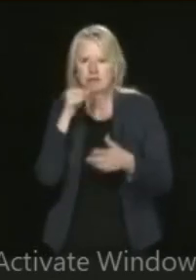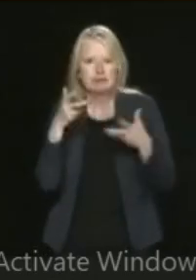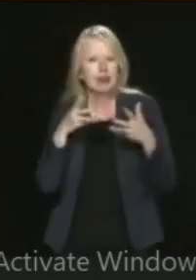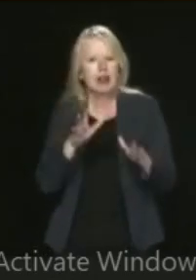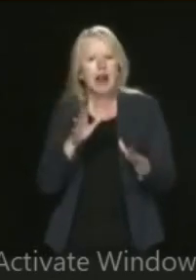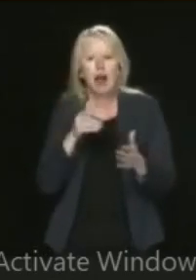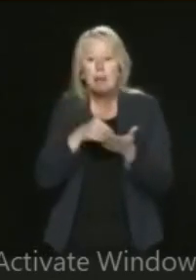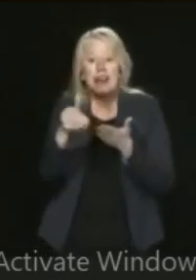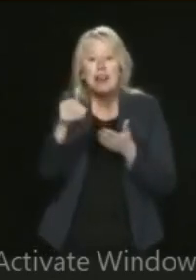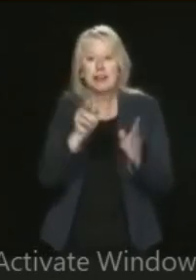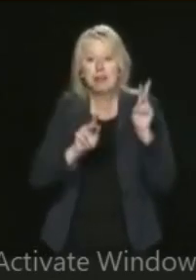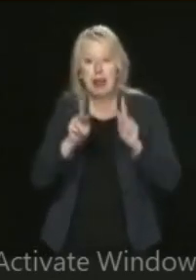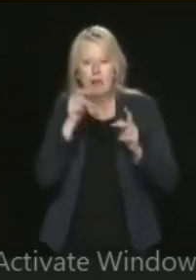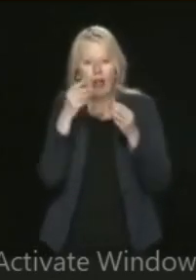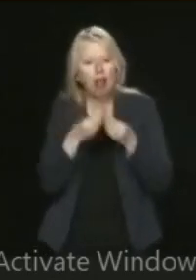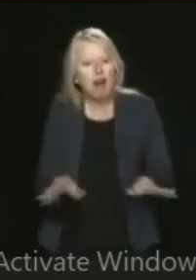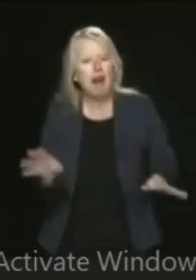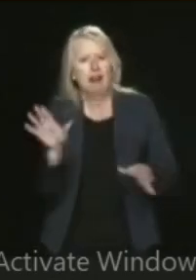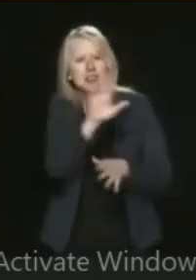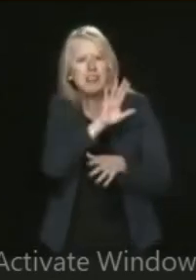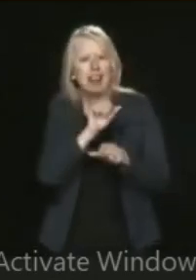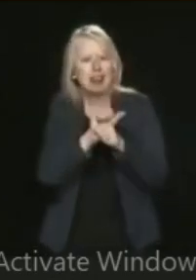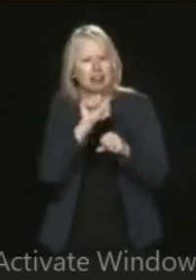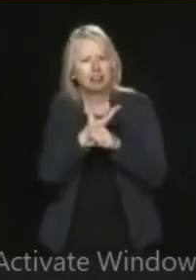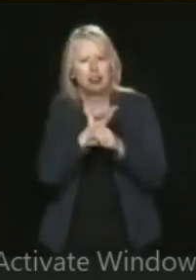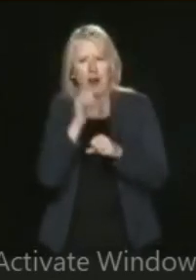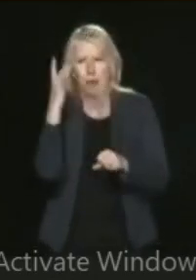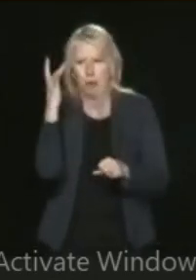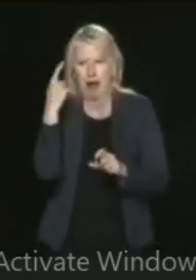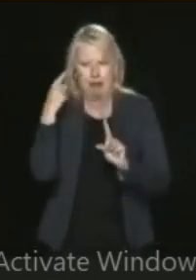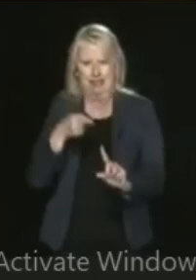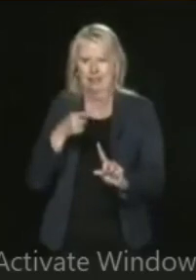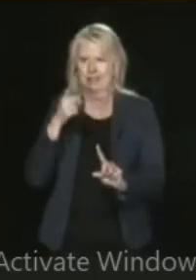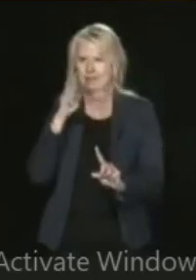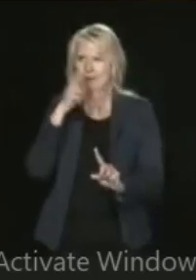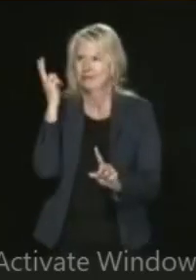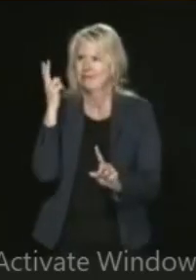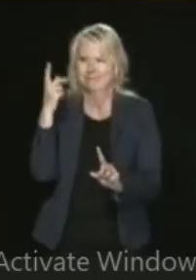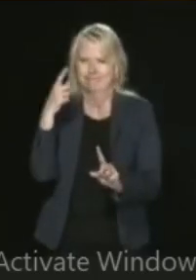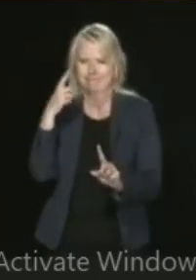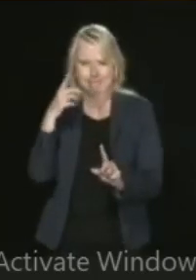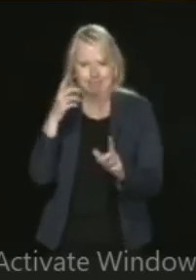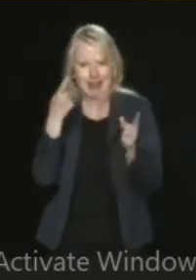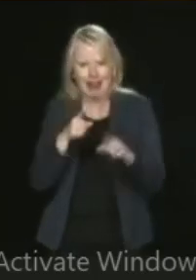people to lose their livelihoods because of unprecedented events beyond their control.